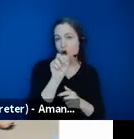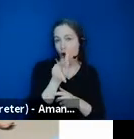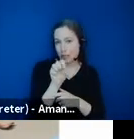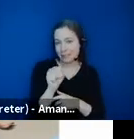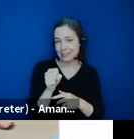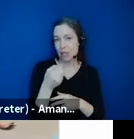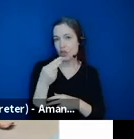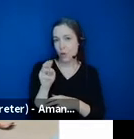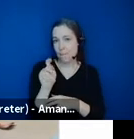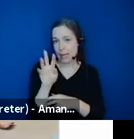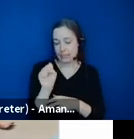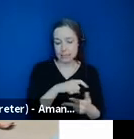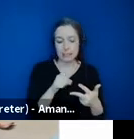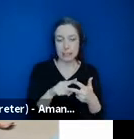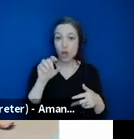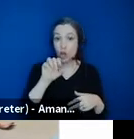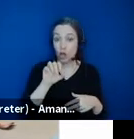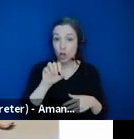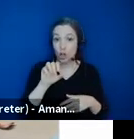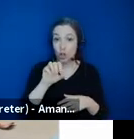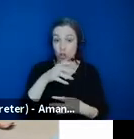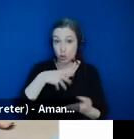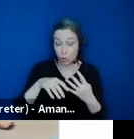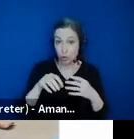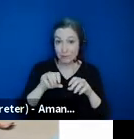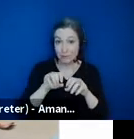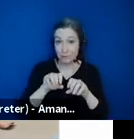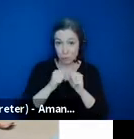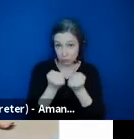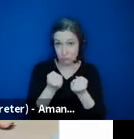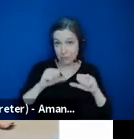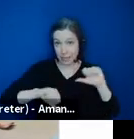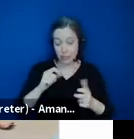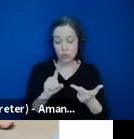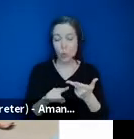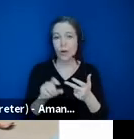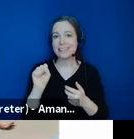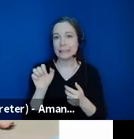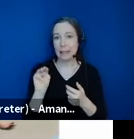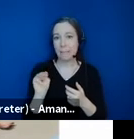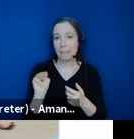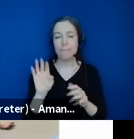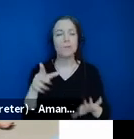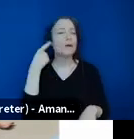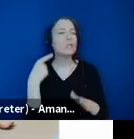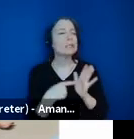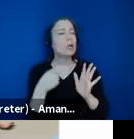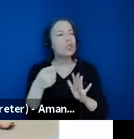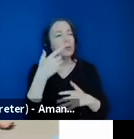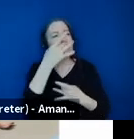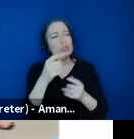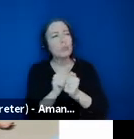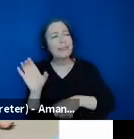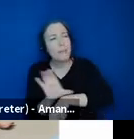sciences or an AS in stem. So, for example, say that you're interested in computers, but you aren't sure if you